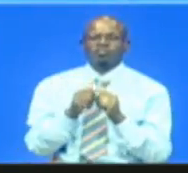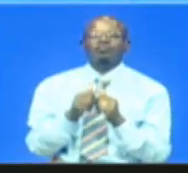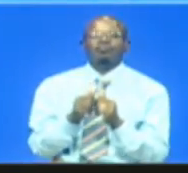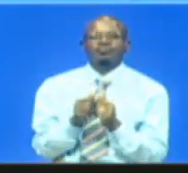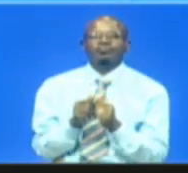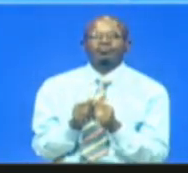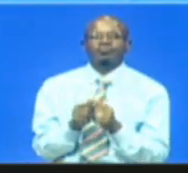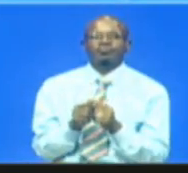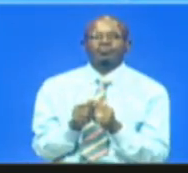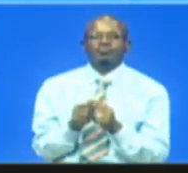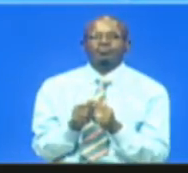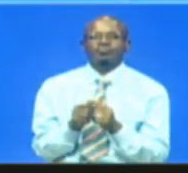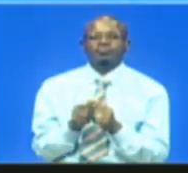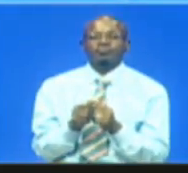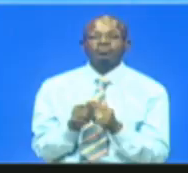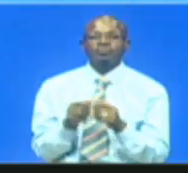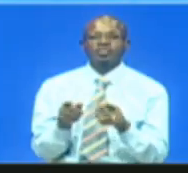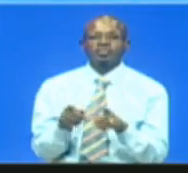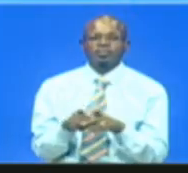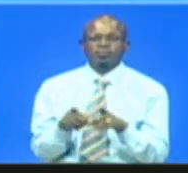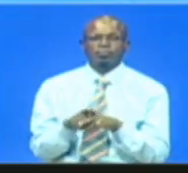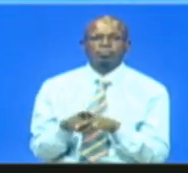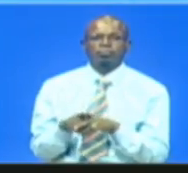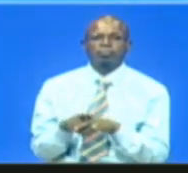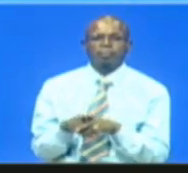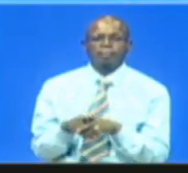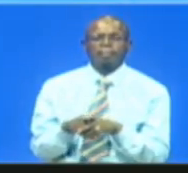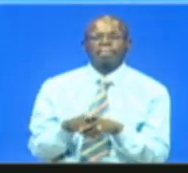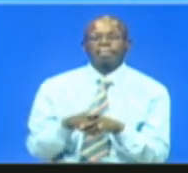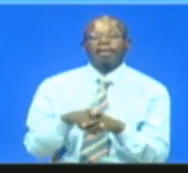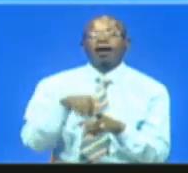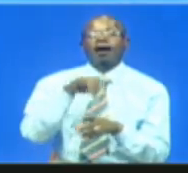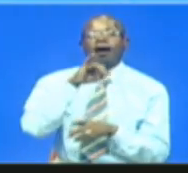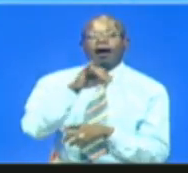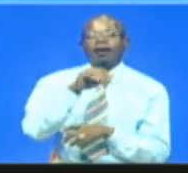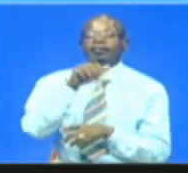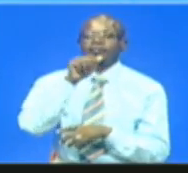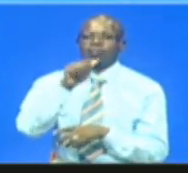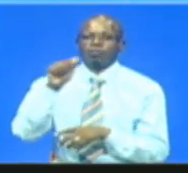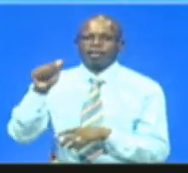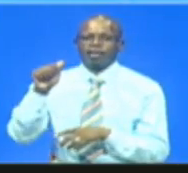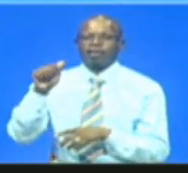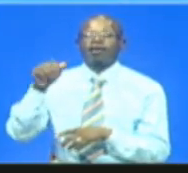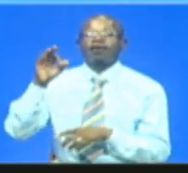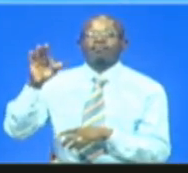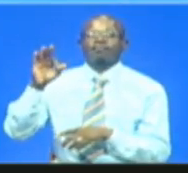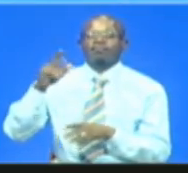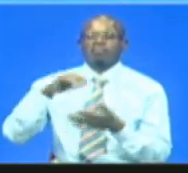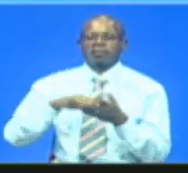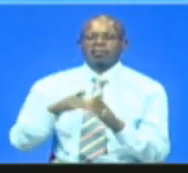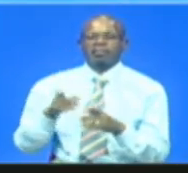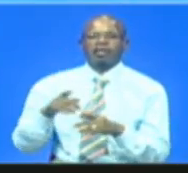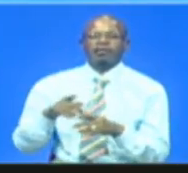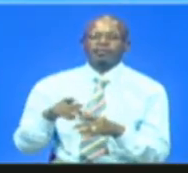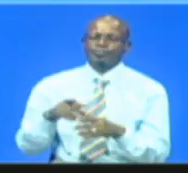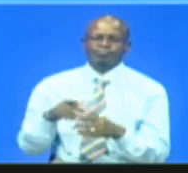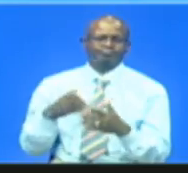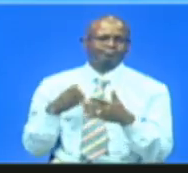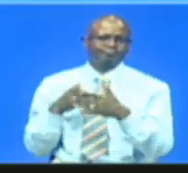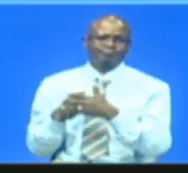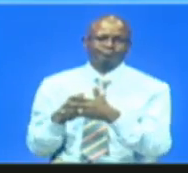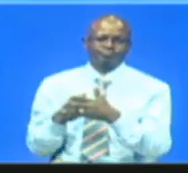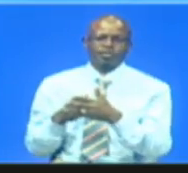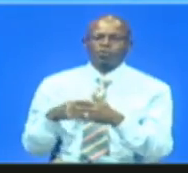Arbitration for Sport, CAS, to uphold the IAAF ruling on athletes with high natural levels of testosterone continues to generate